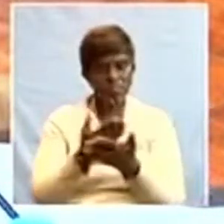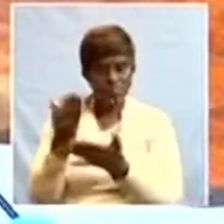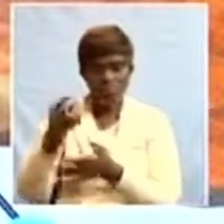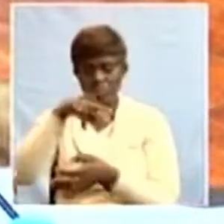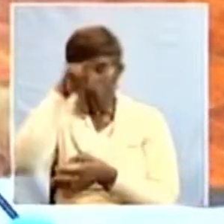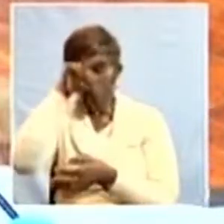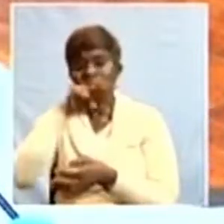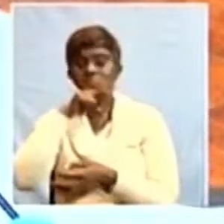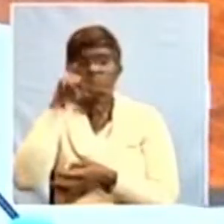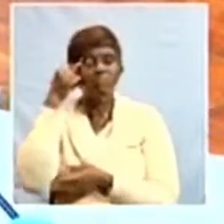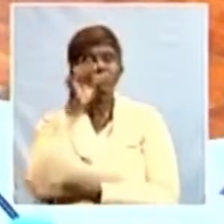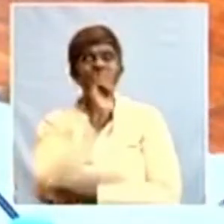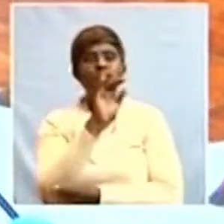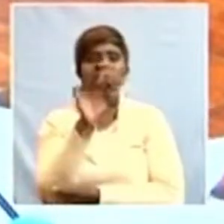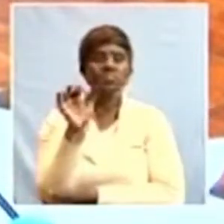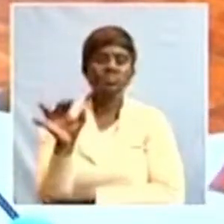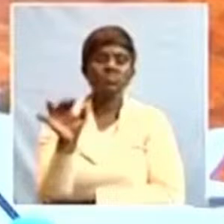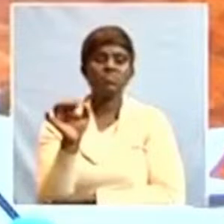distribution,